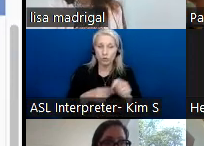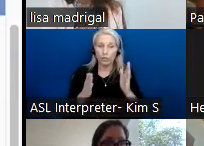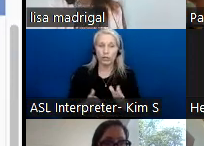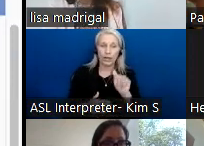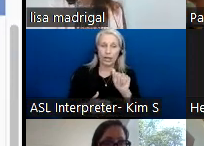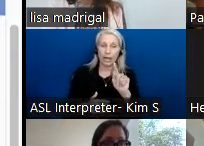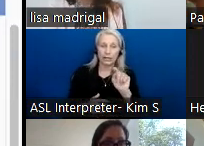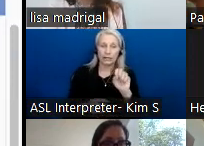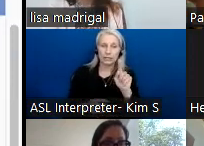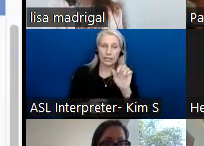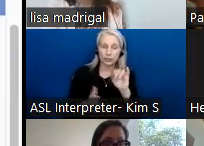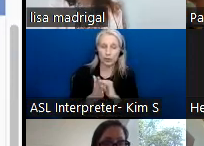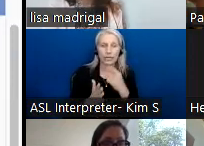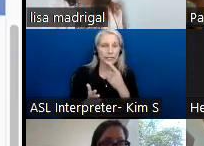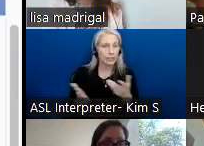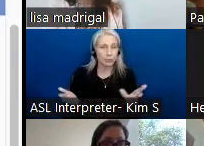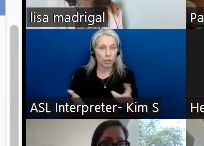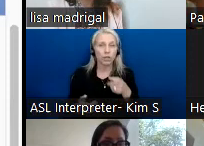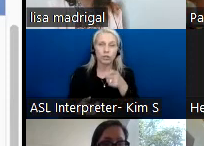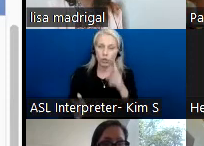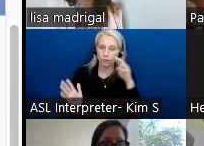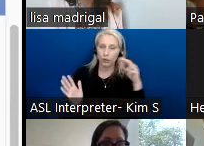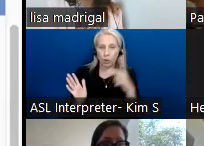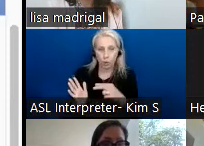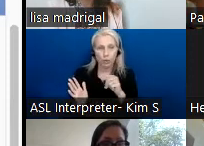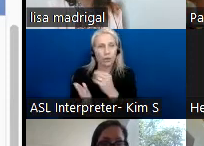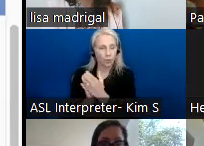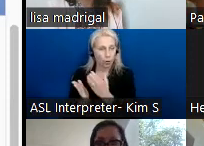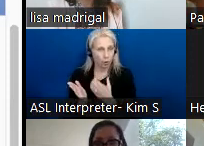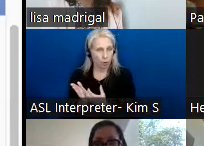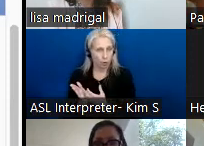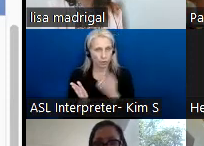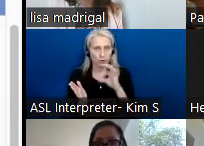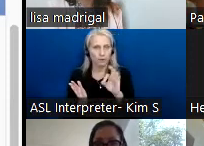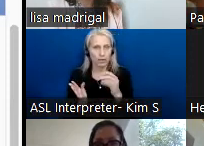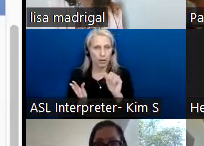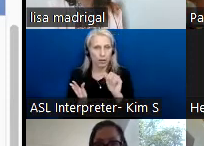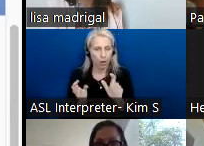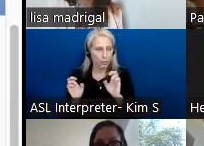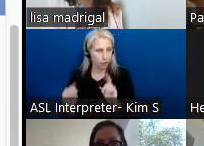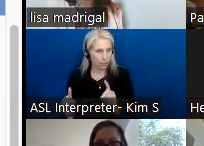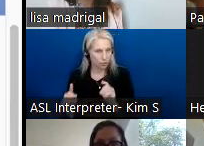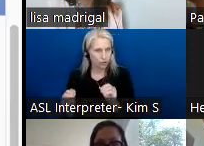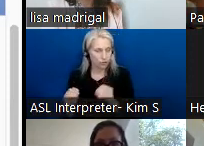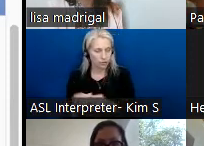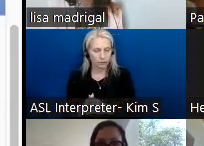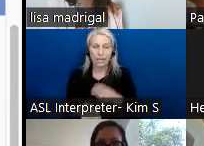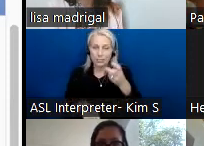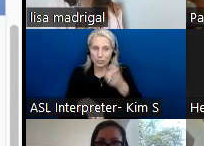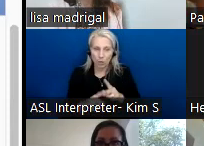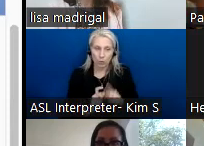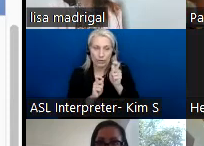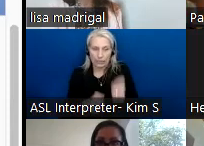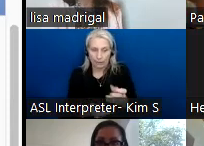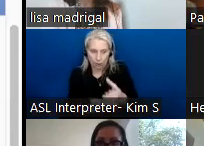attestation that just says you have looked at the course for fentanyl education, because it's hard to administer the course without